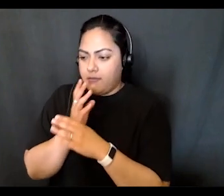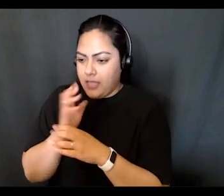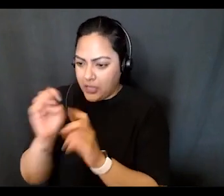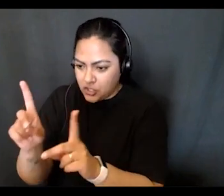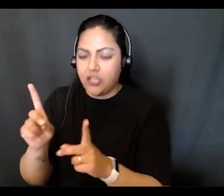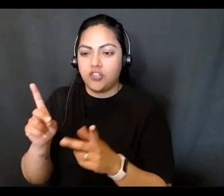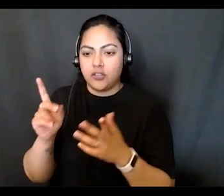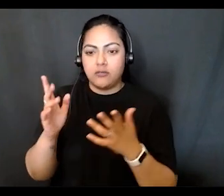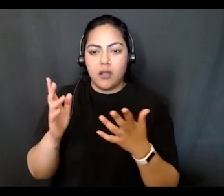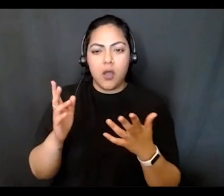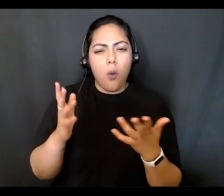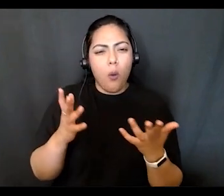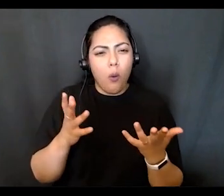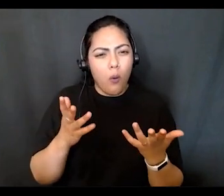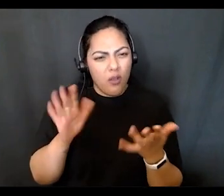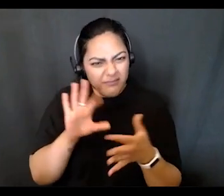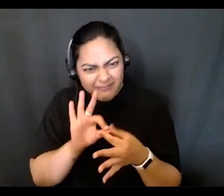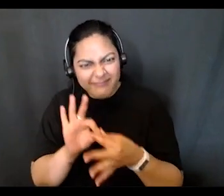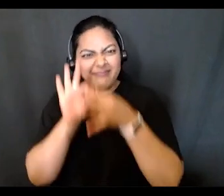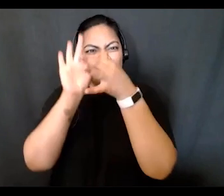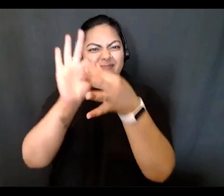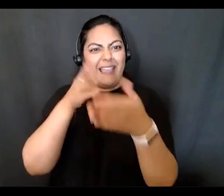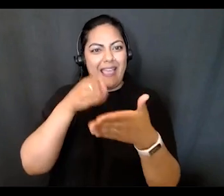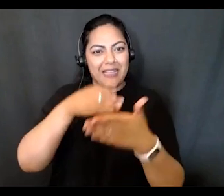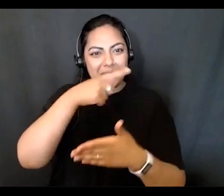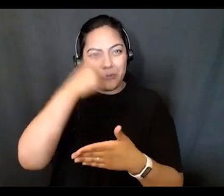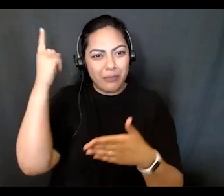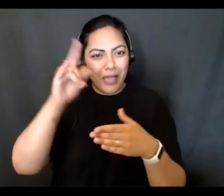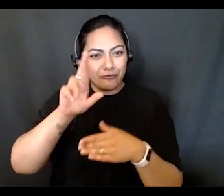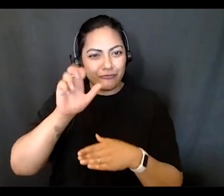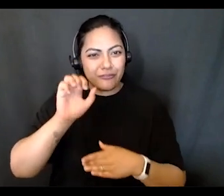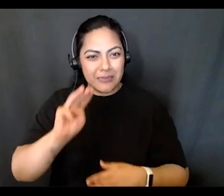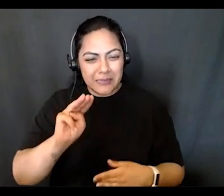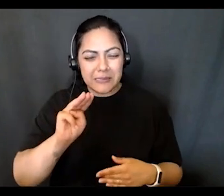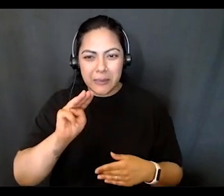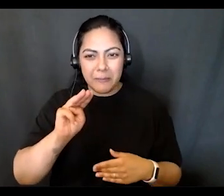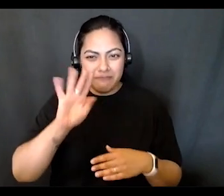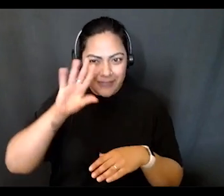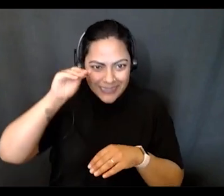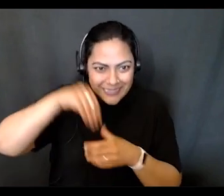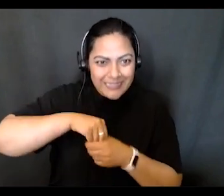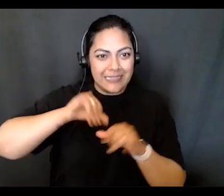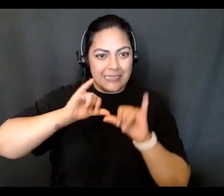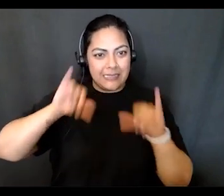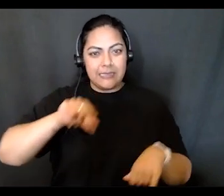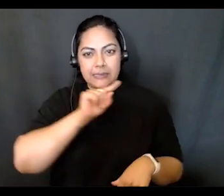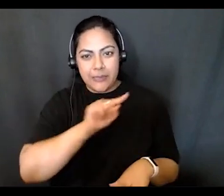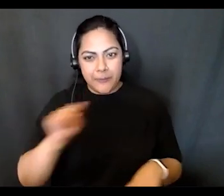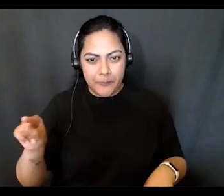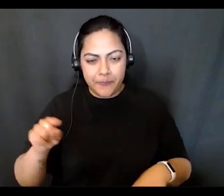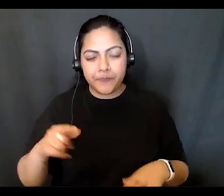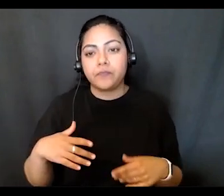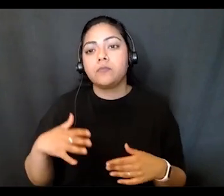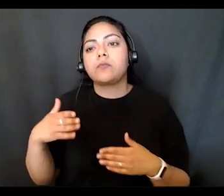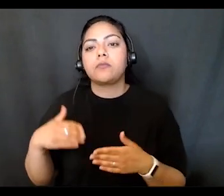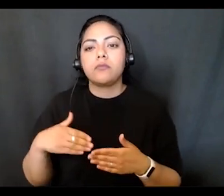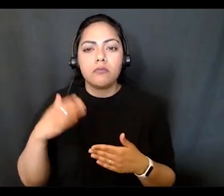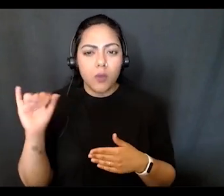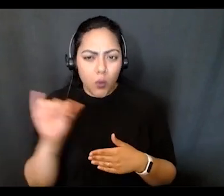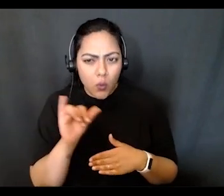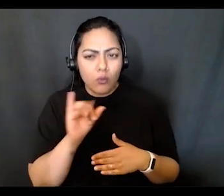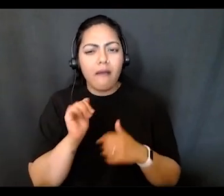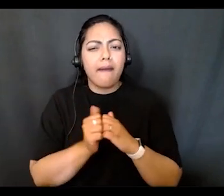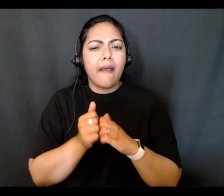So here, the first one talks about describing the relationship between structural factors and how that impacts the way health